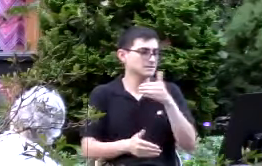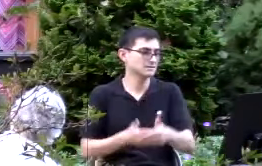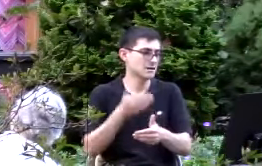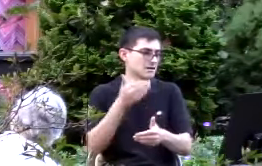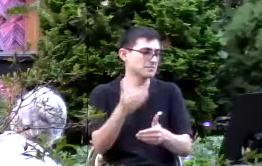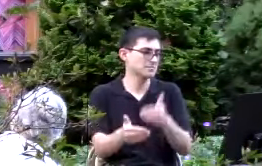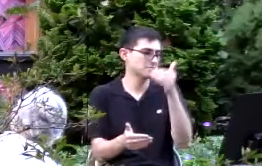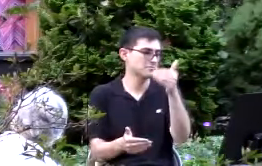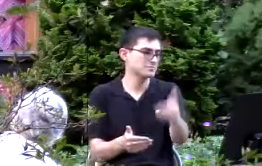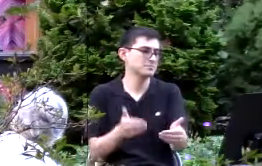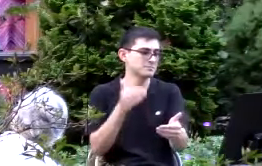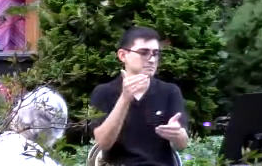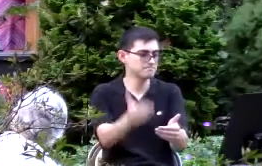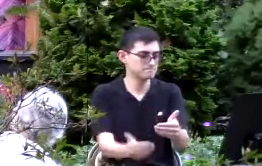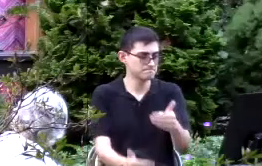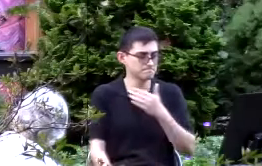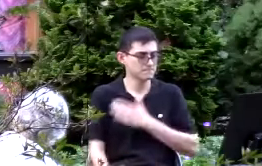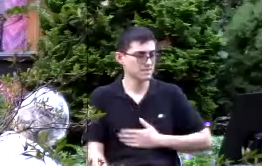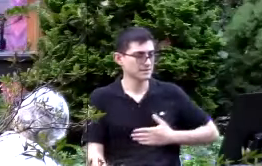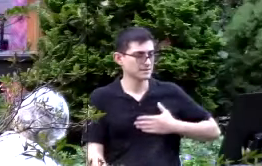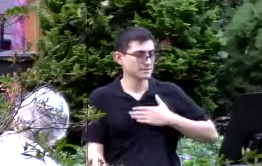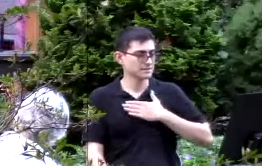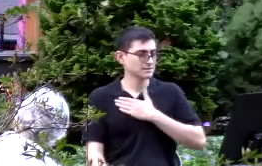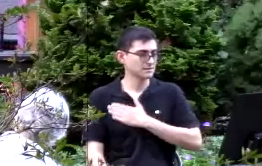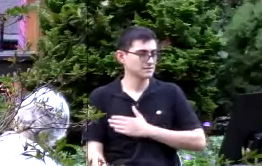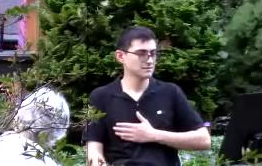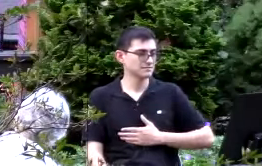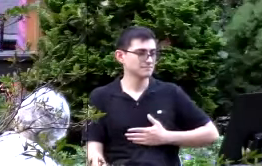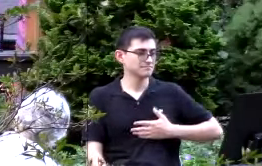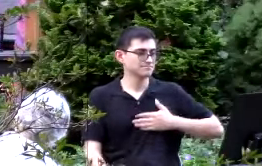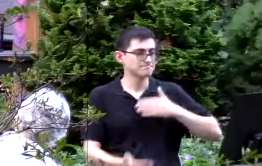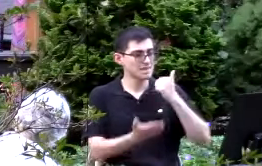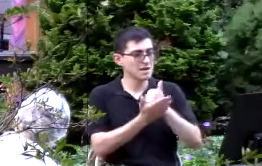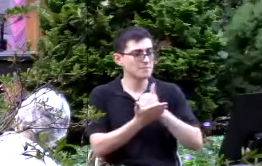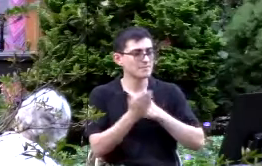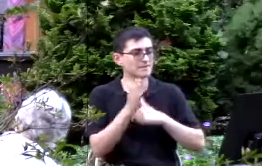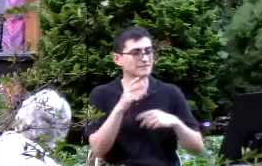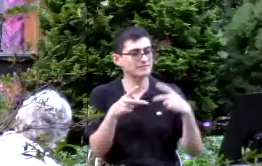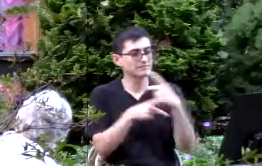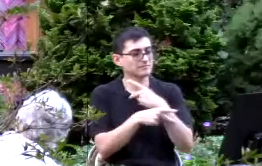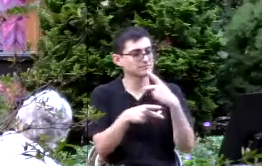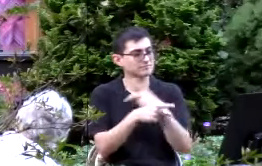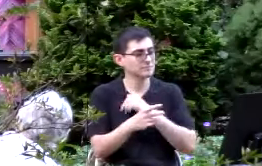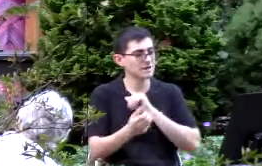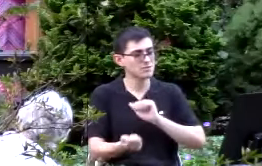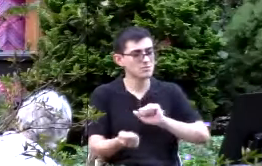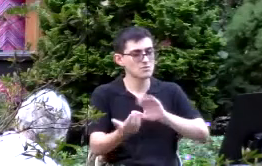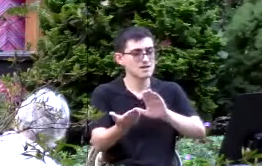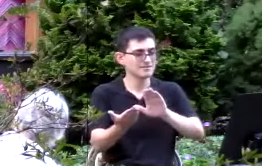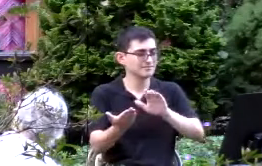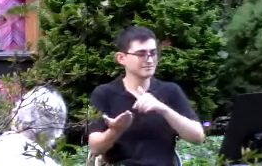Guide my steps and help me find my way. I need